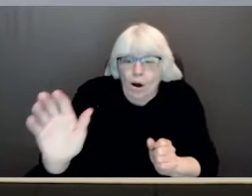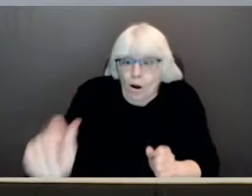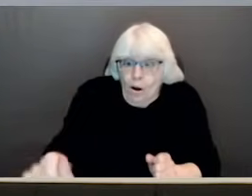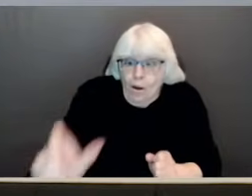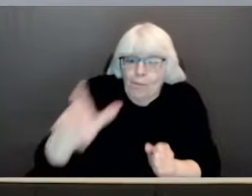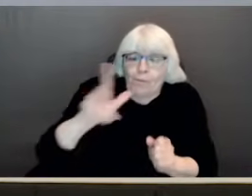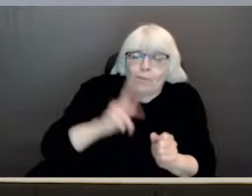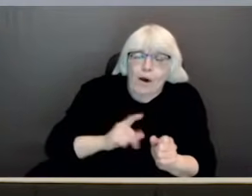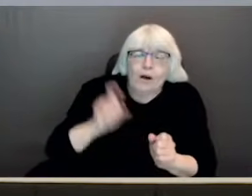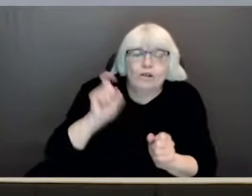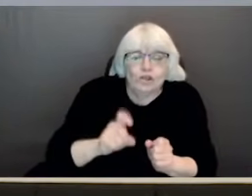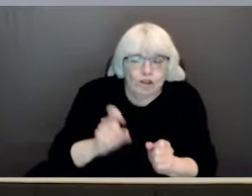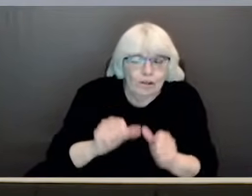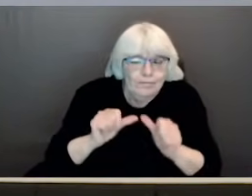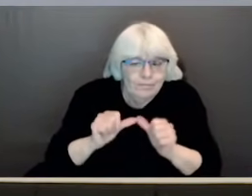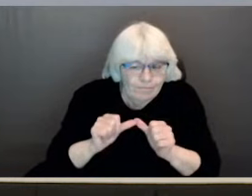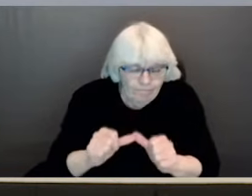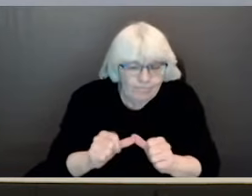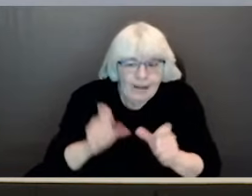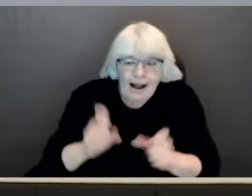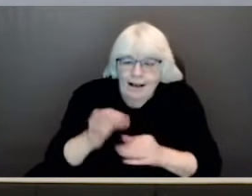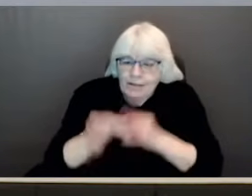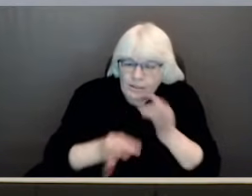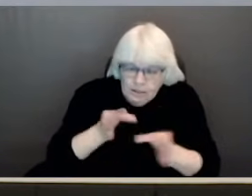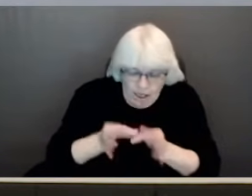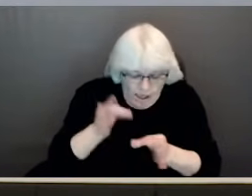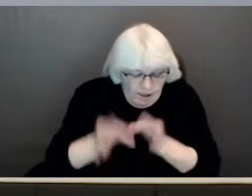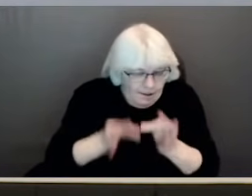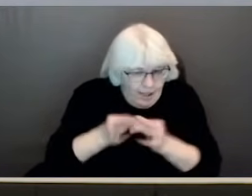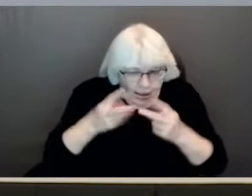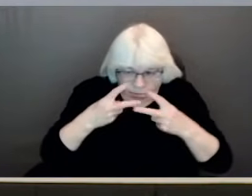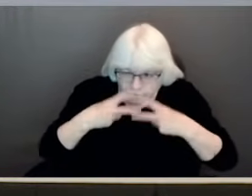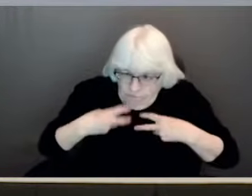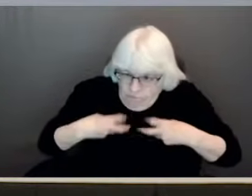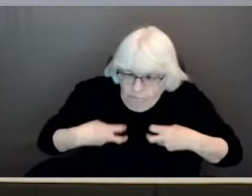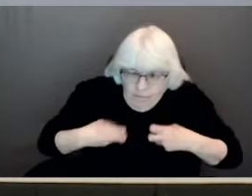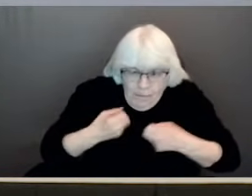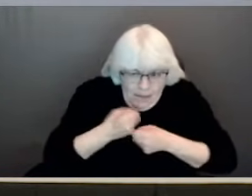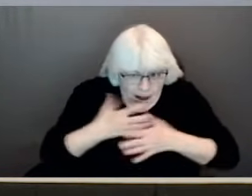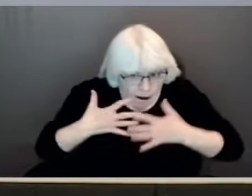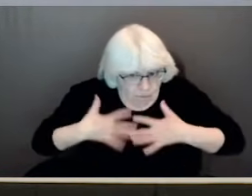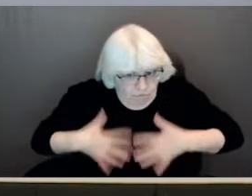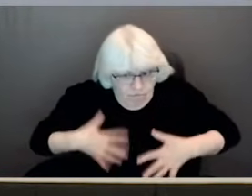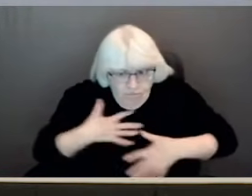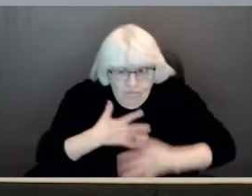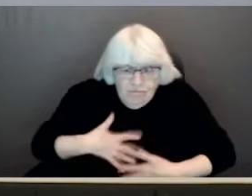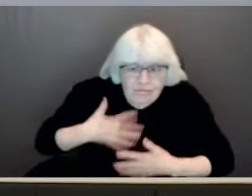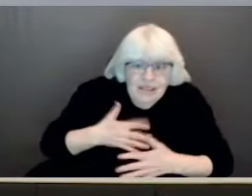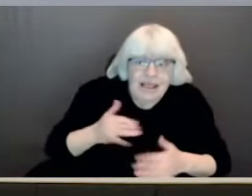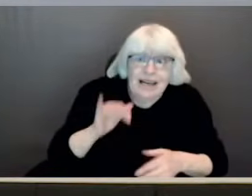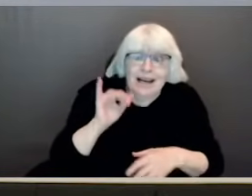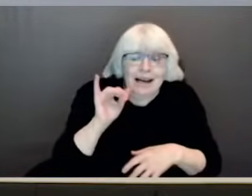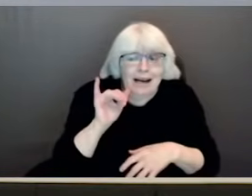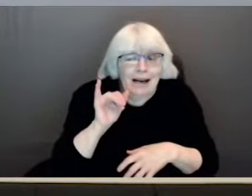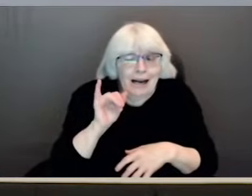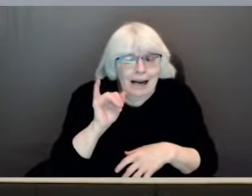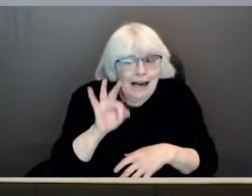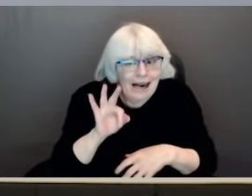to PEI from out of province who are not fully vaccinated will continue to be required to self-isolate or work isolate.